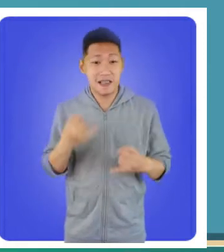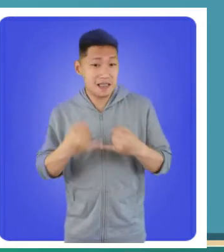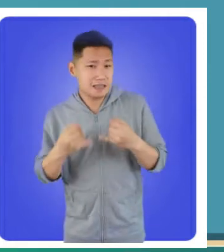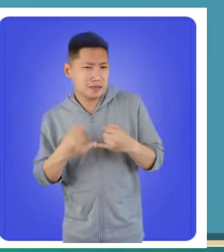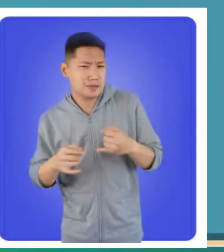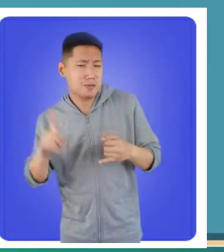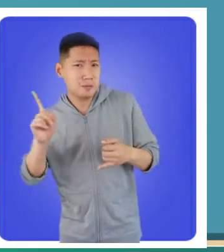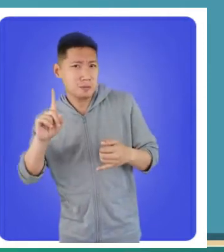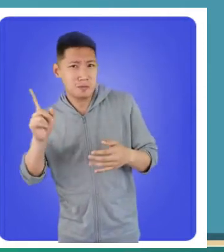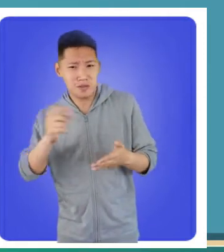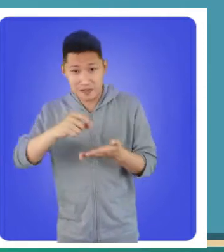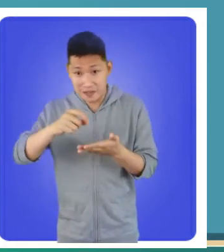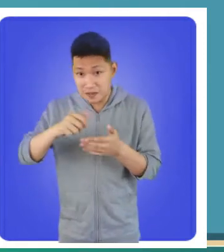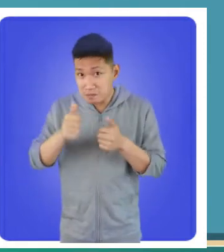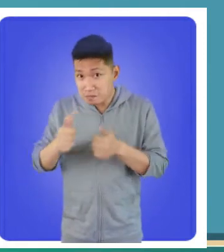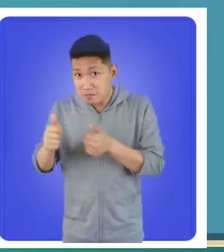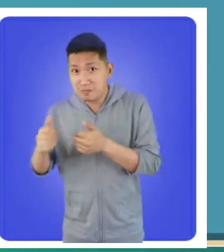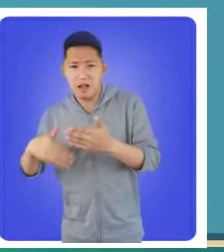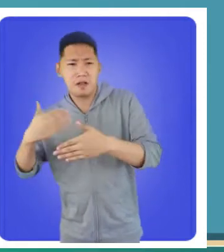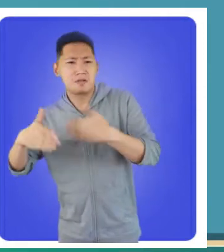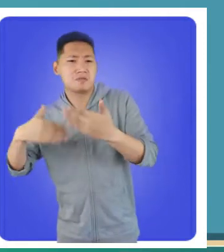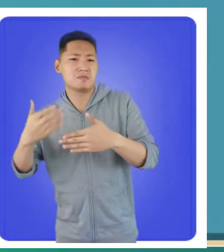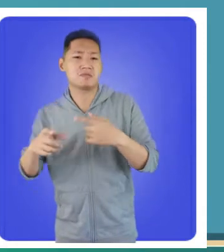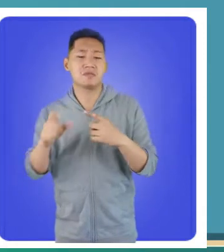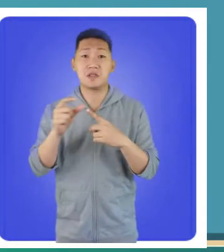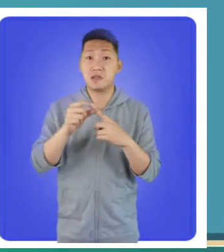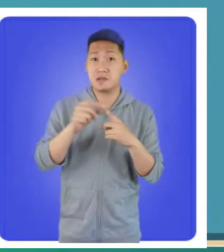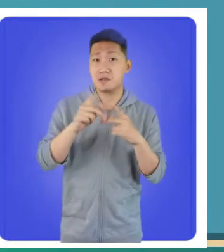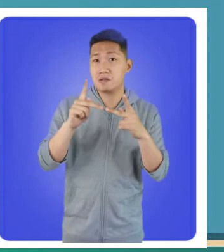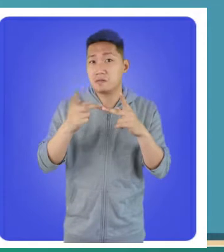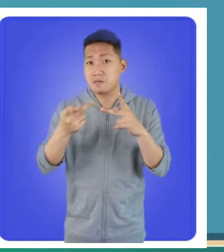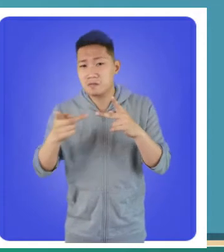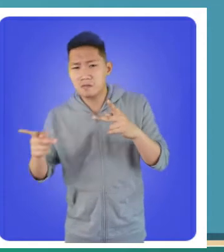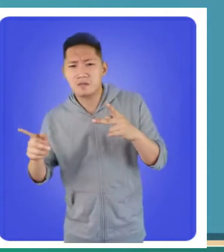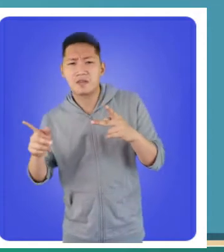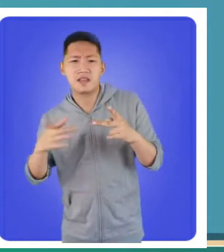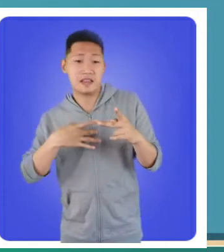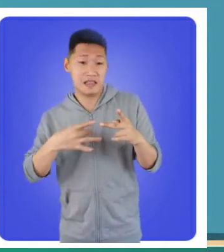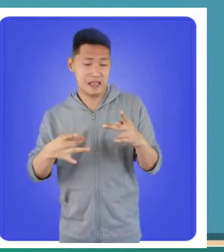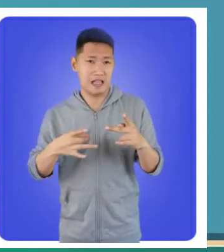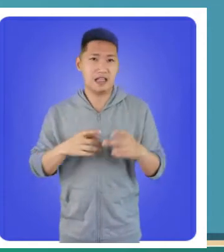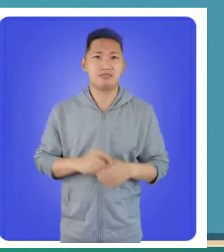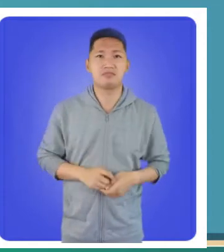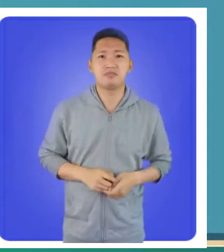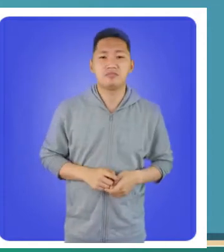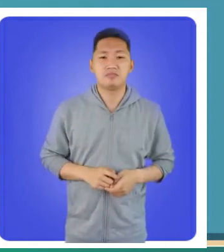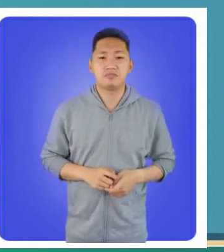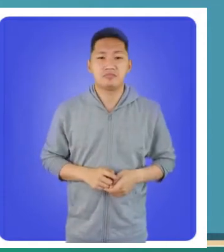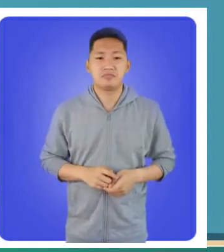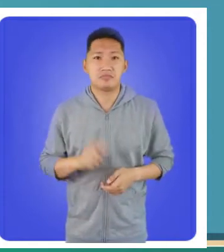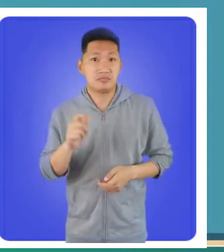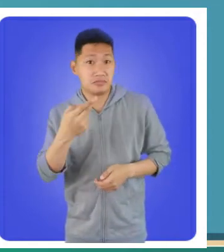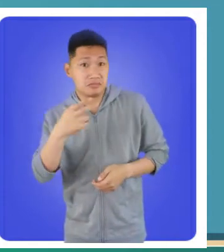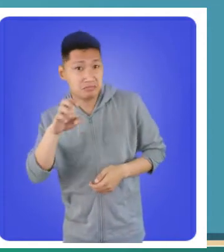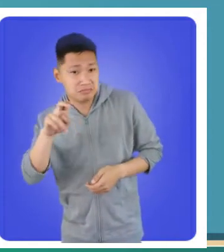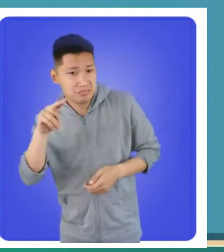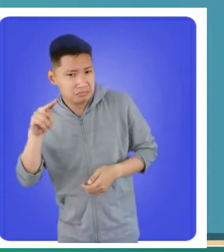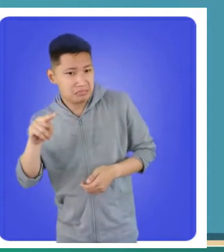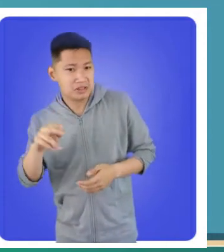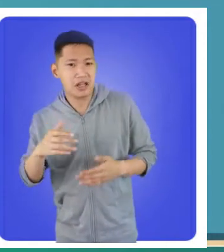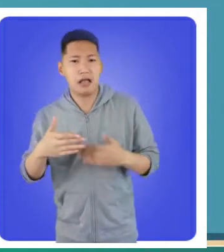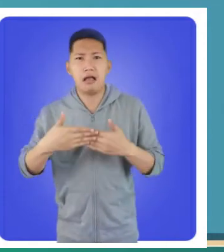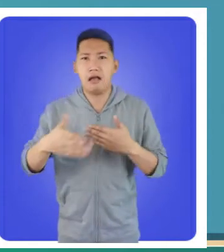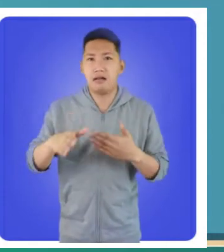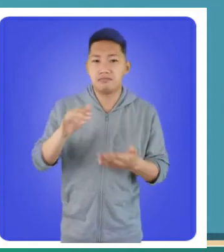Lastly, if what you are writing follows a sequence, the words or phrases like then,